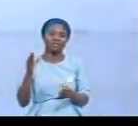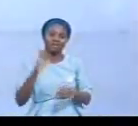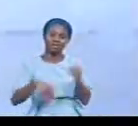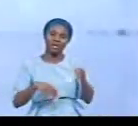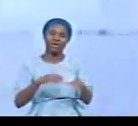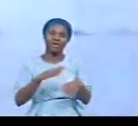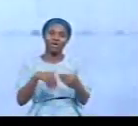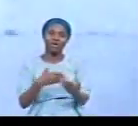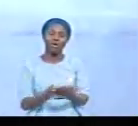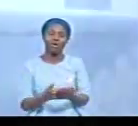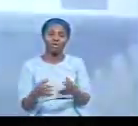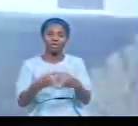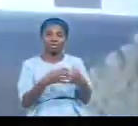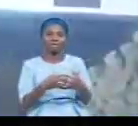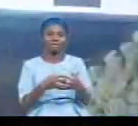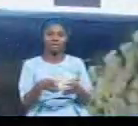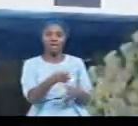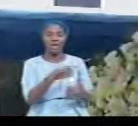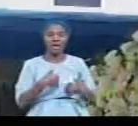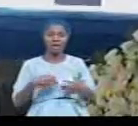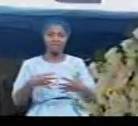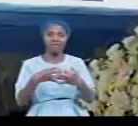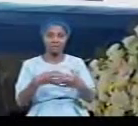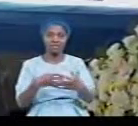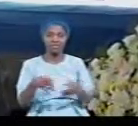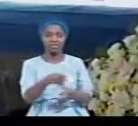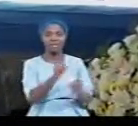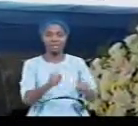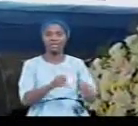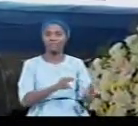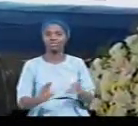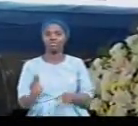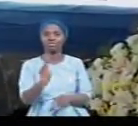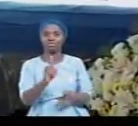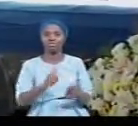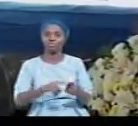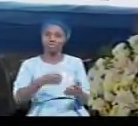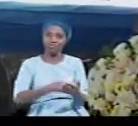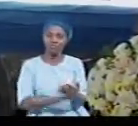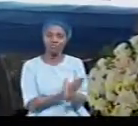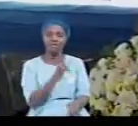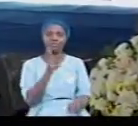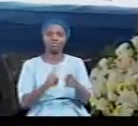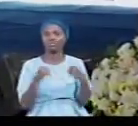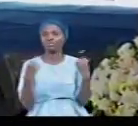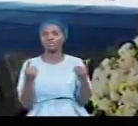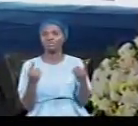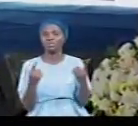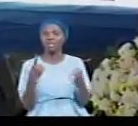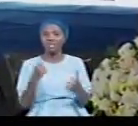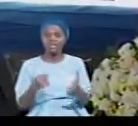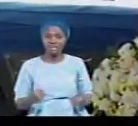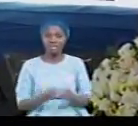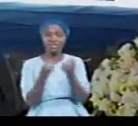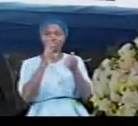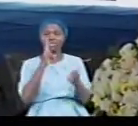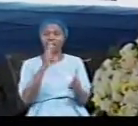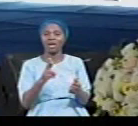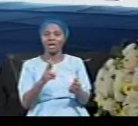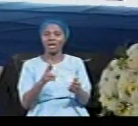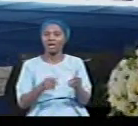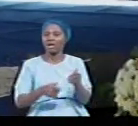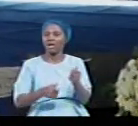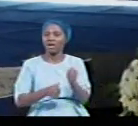the challenges are greater now. The challenges are higher now for proclaimers of the